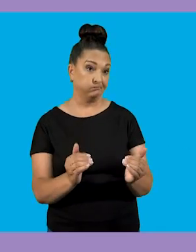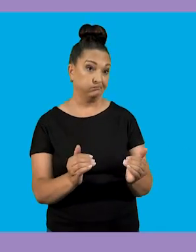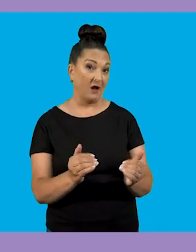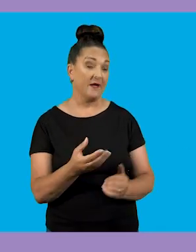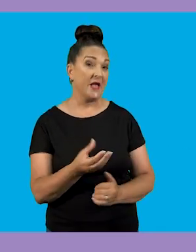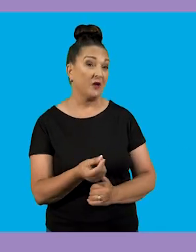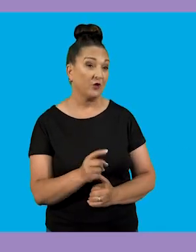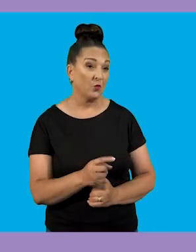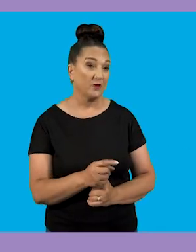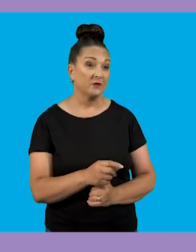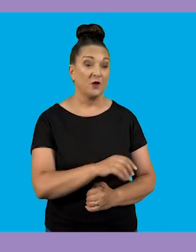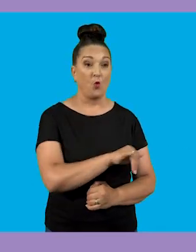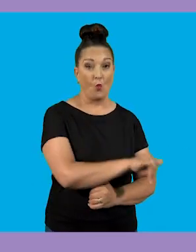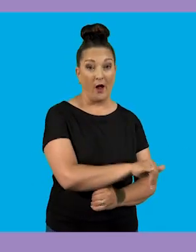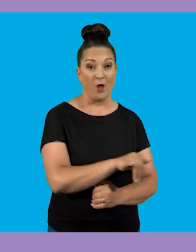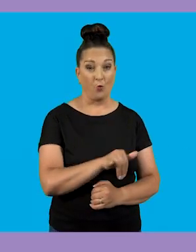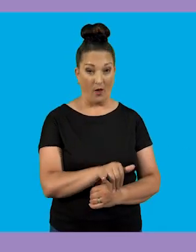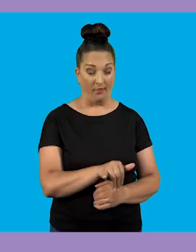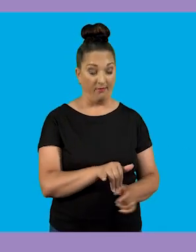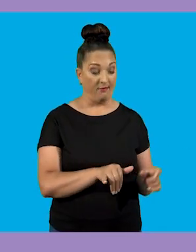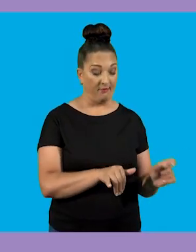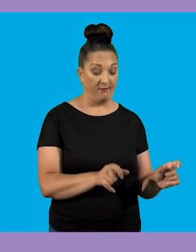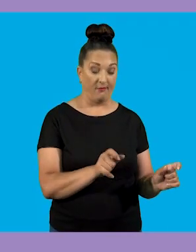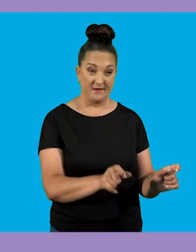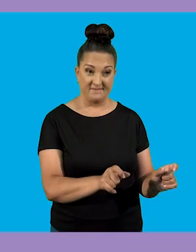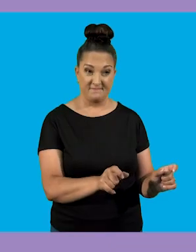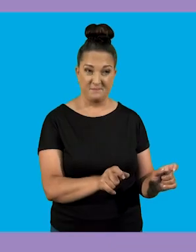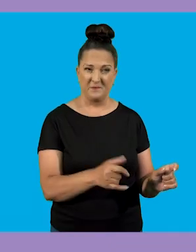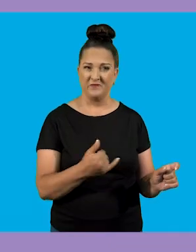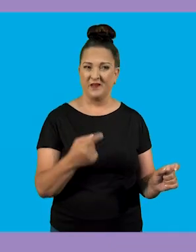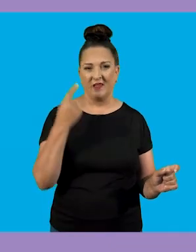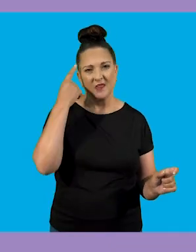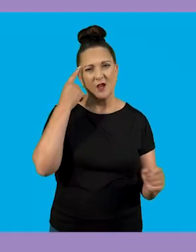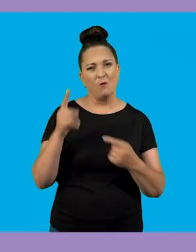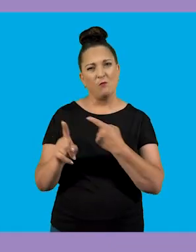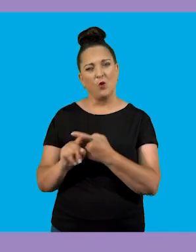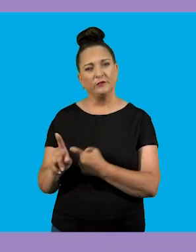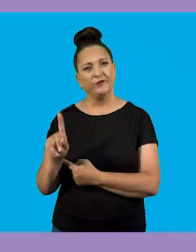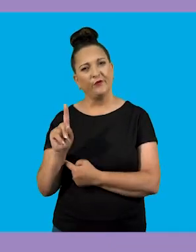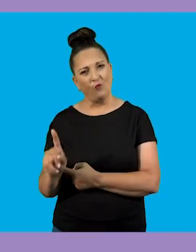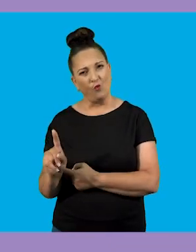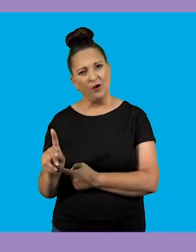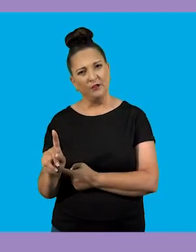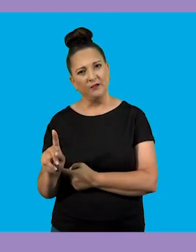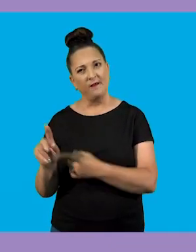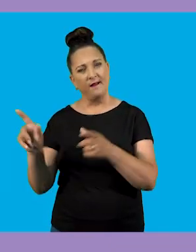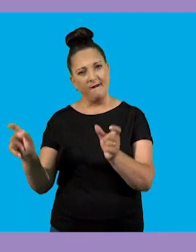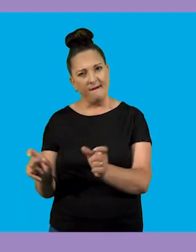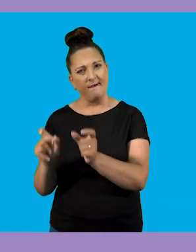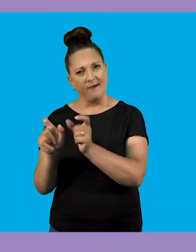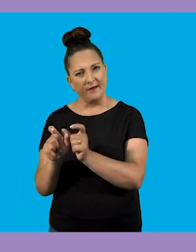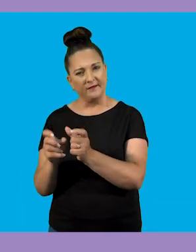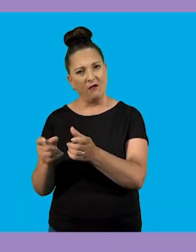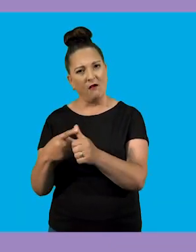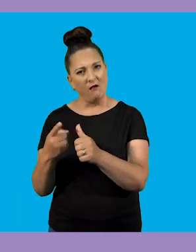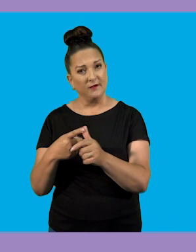2 brackets? We have there y in each of the brackets, and then factors of a positive 1 that when added are